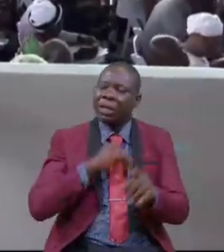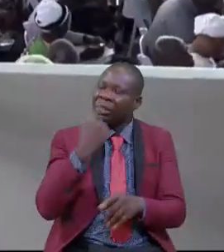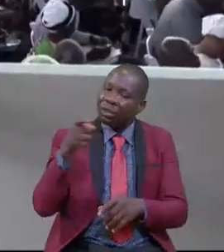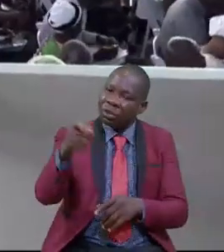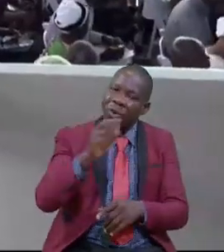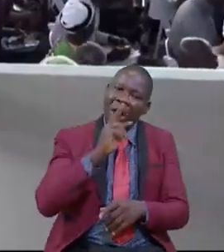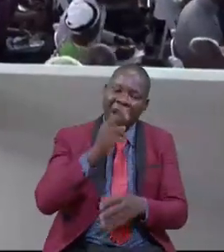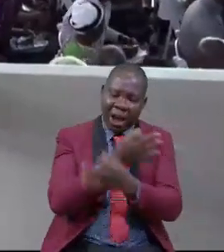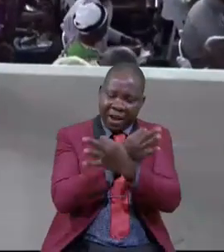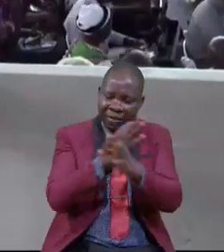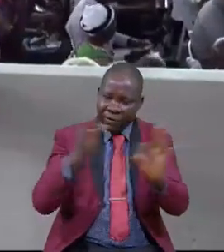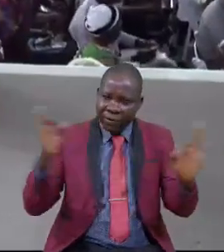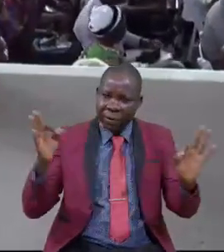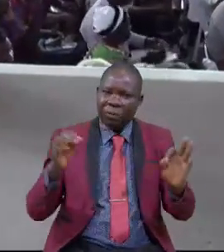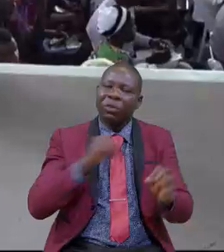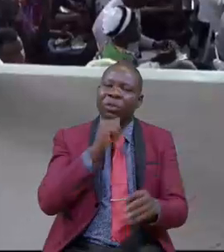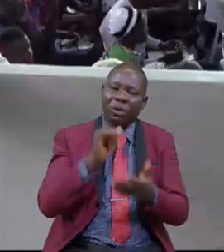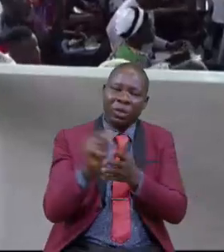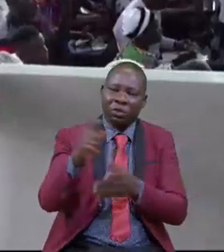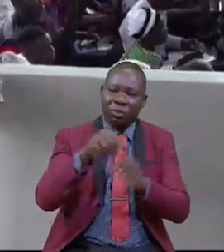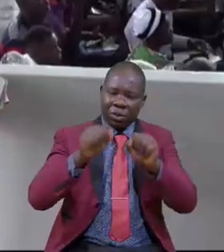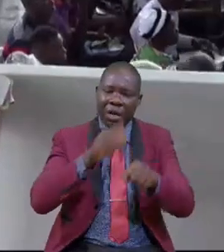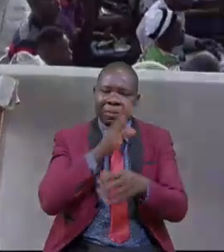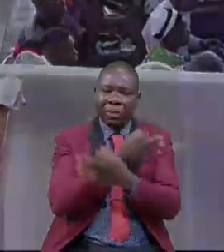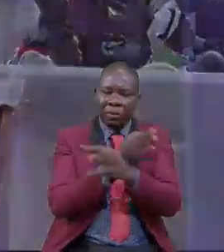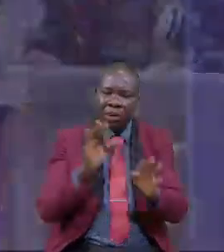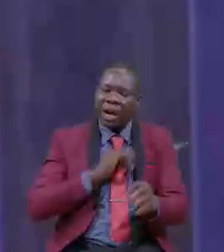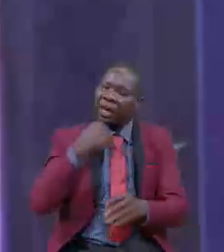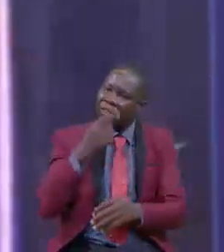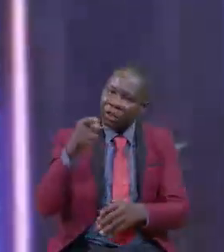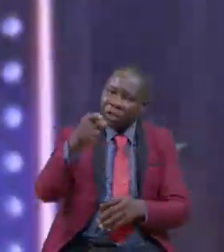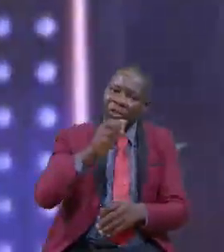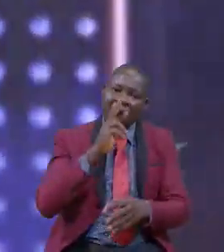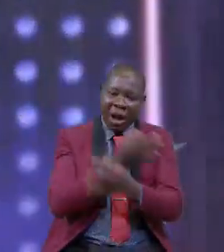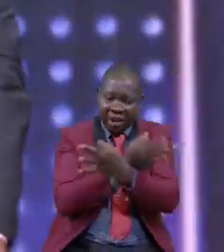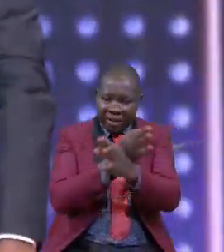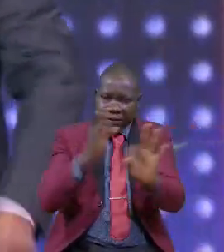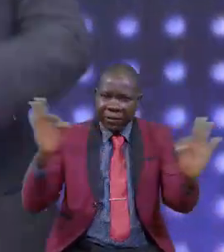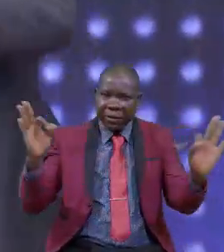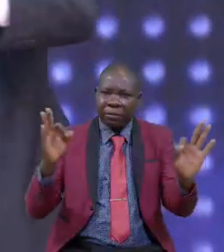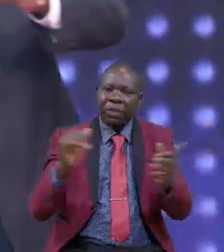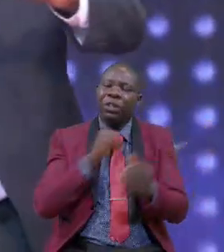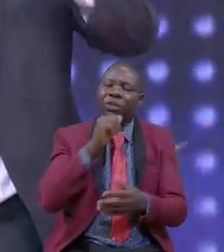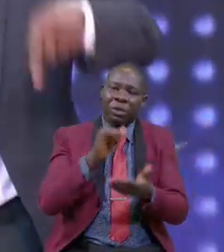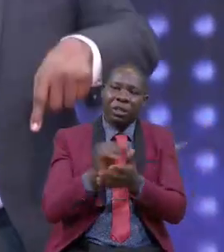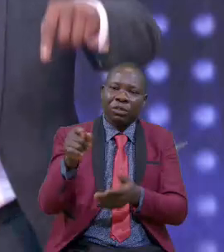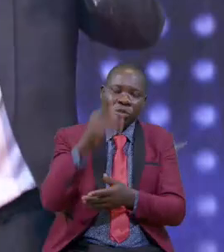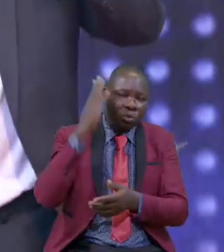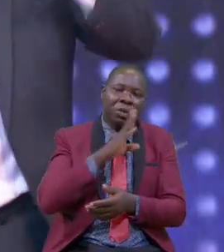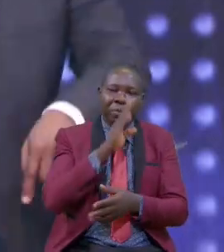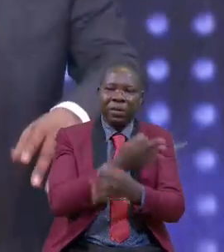you can be free. I said you are free. Yeah. Not that you will be free. But